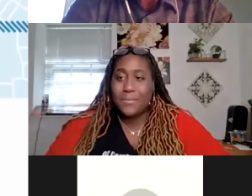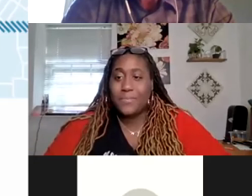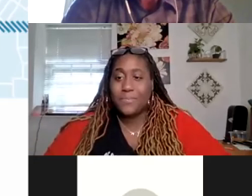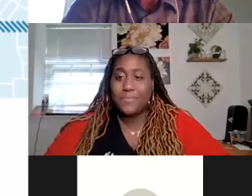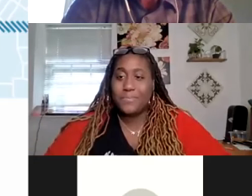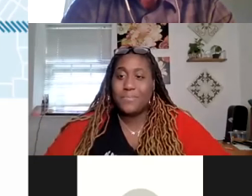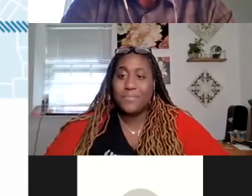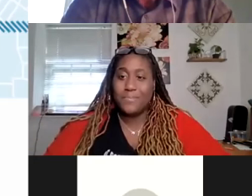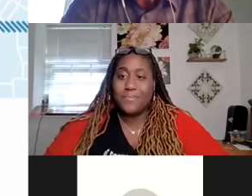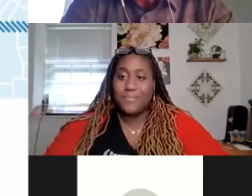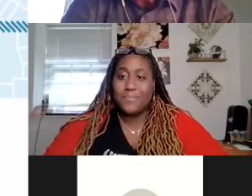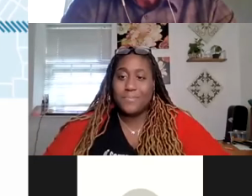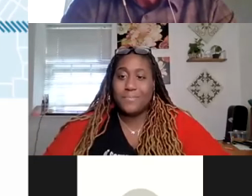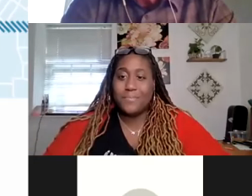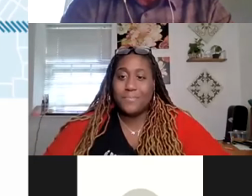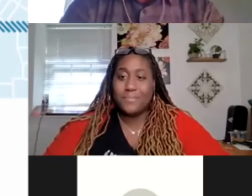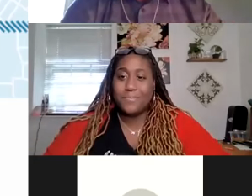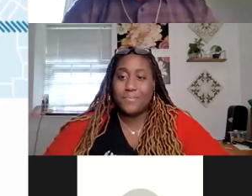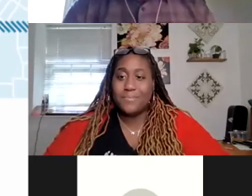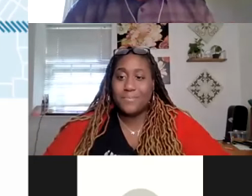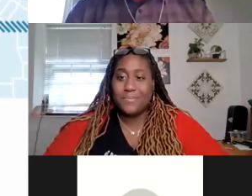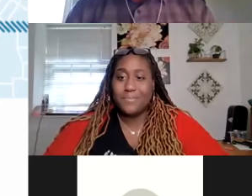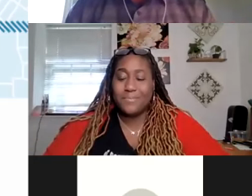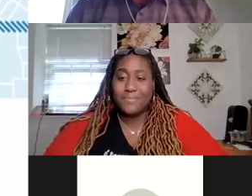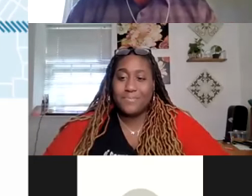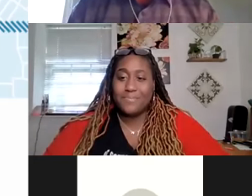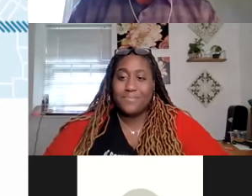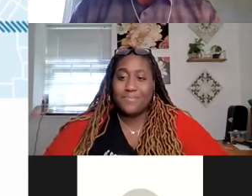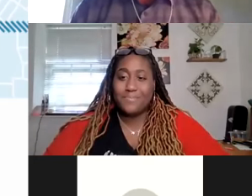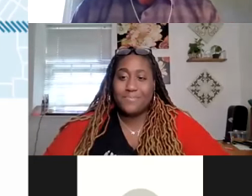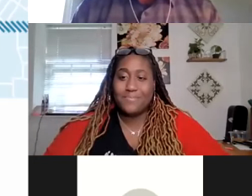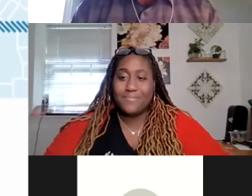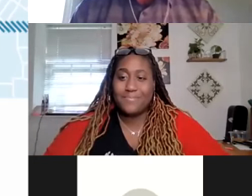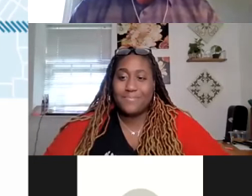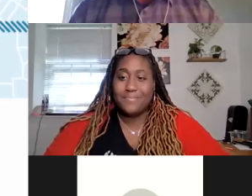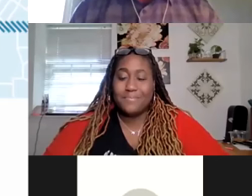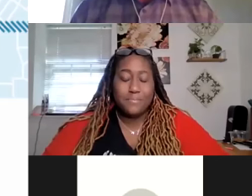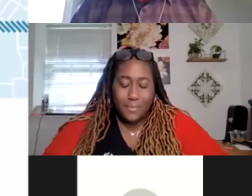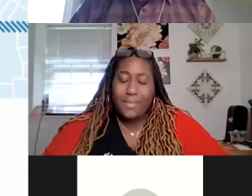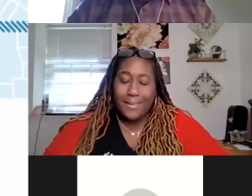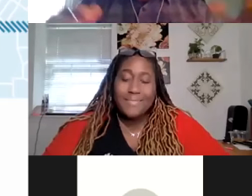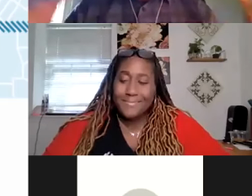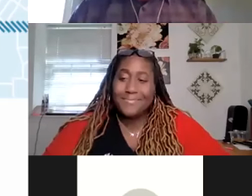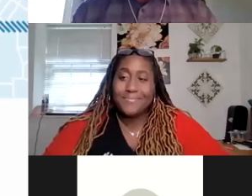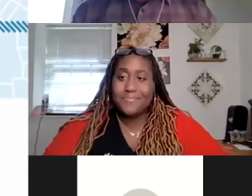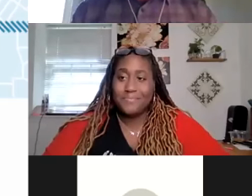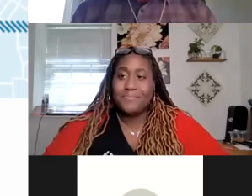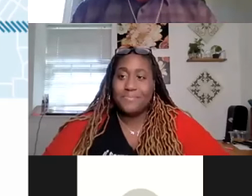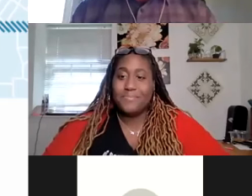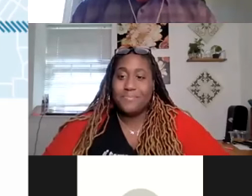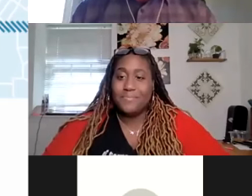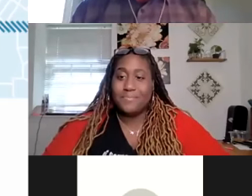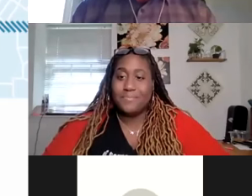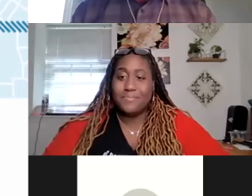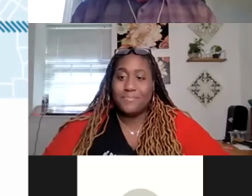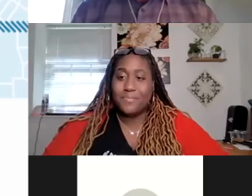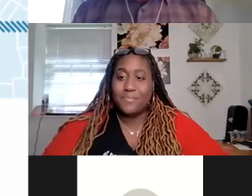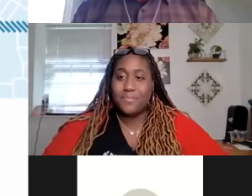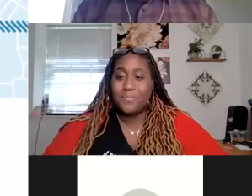see. So clearly leadership has to buy into this direction. If this is an